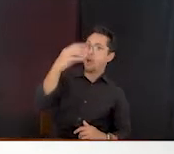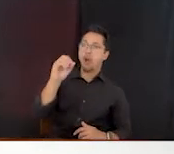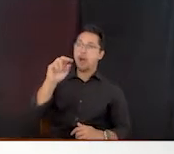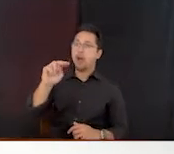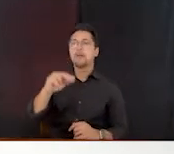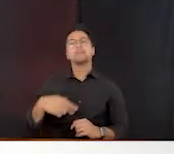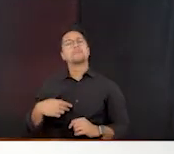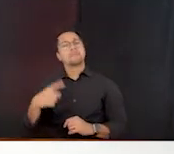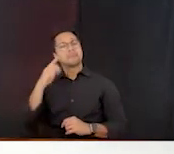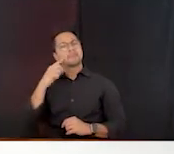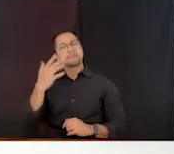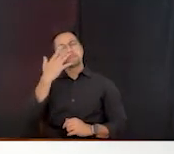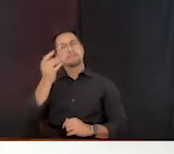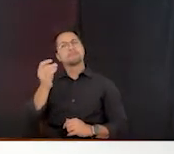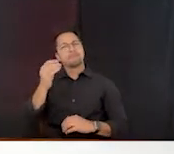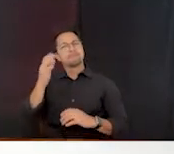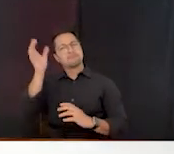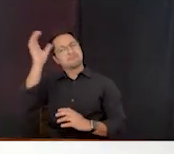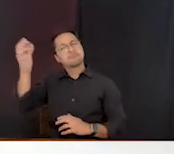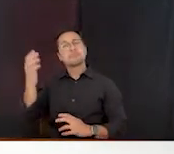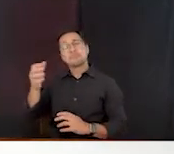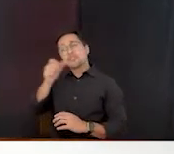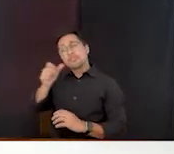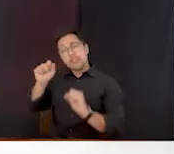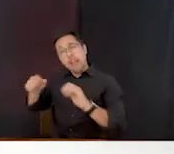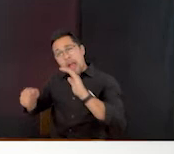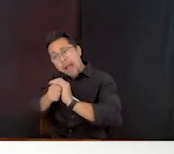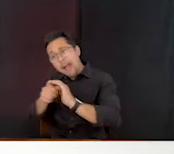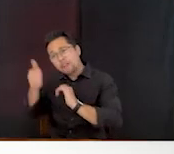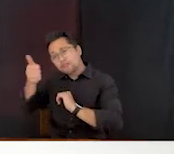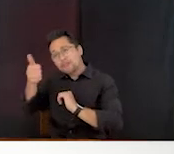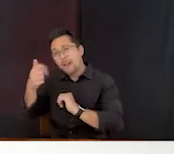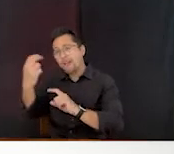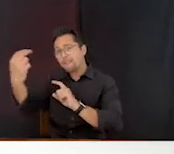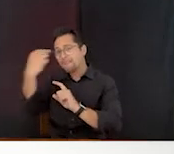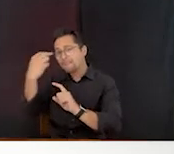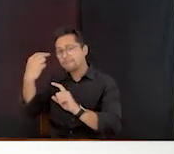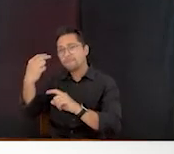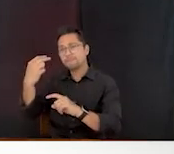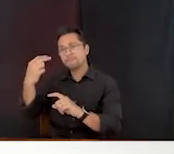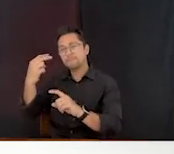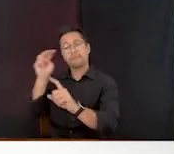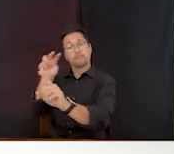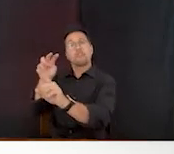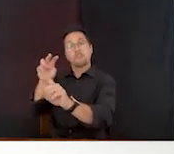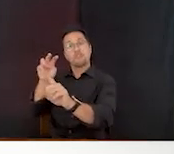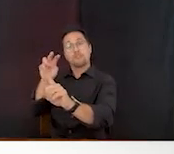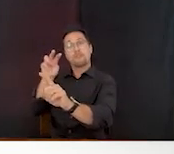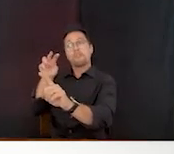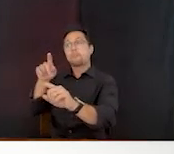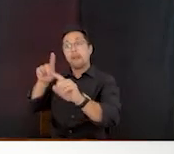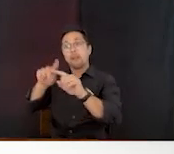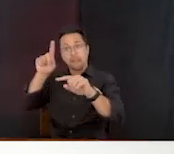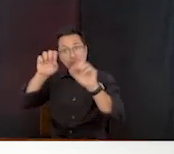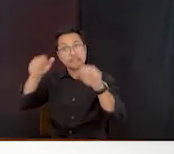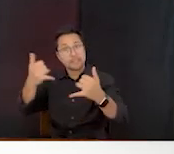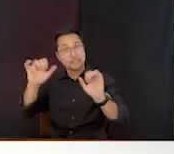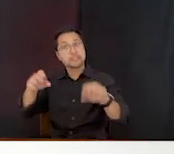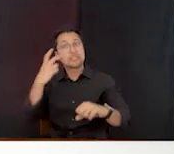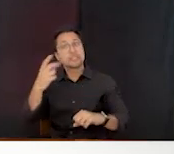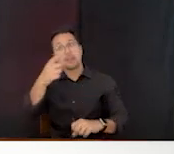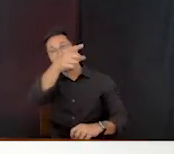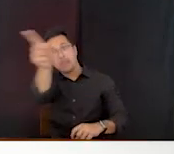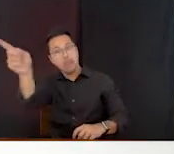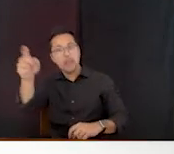interesting concept, because there's a setting on Zoom where you can hide your self-view, so you can't see yourself, but you can see everyone else. And that actually did help me focus, because then you're not